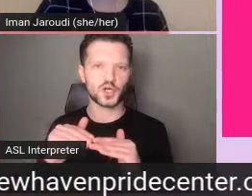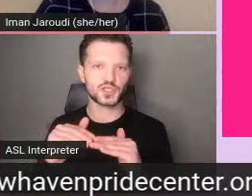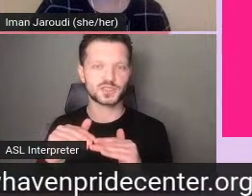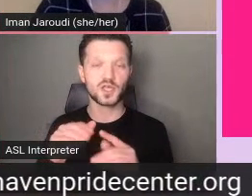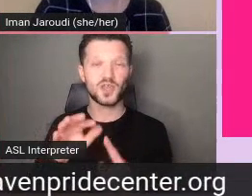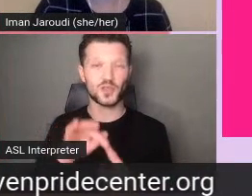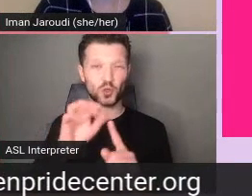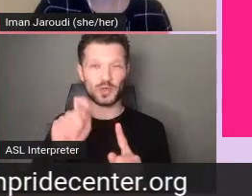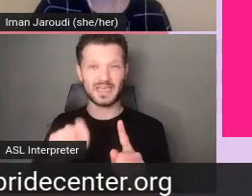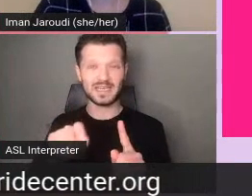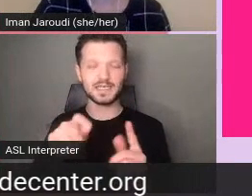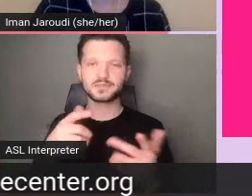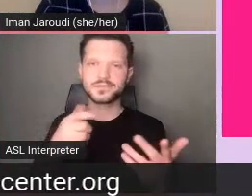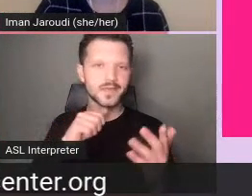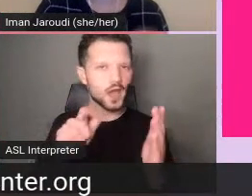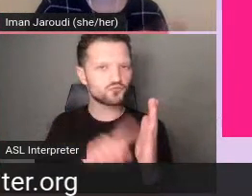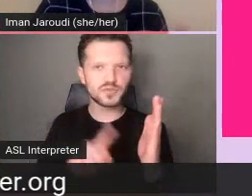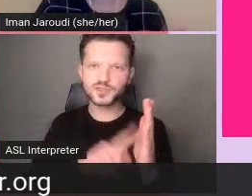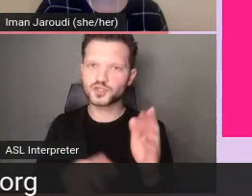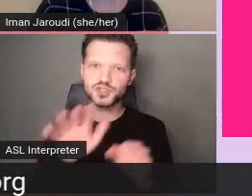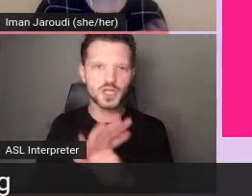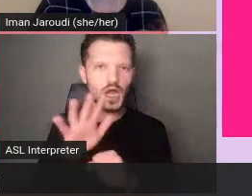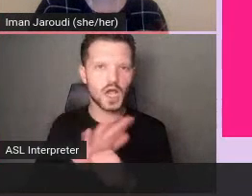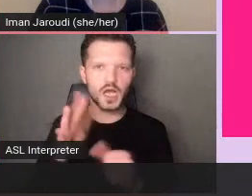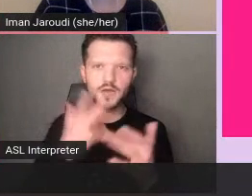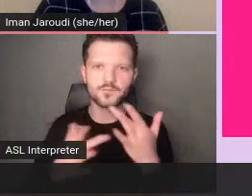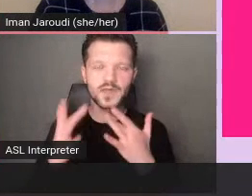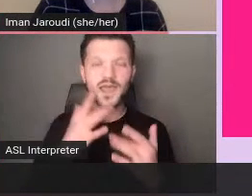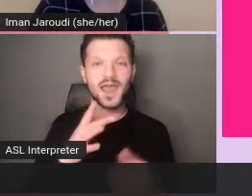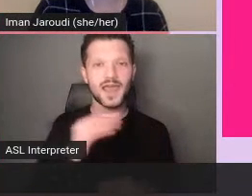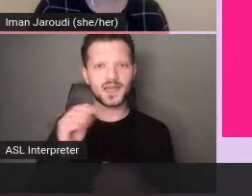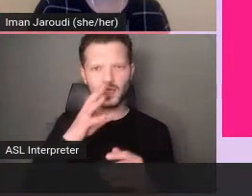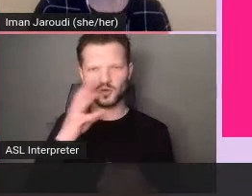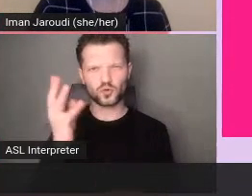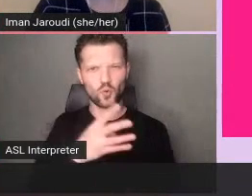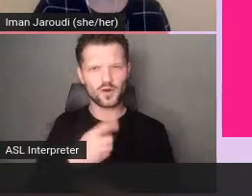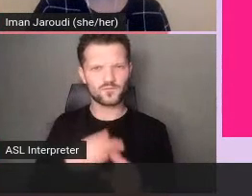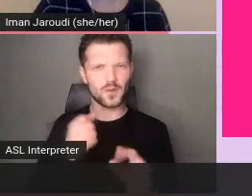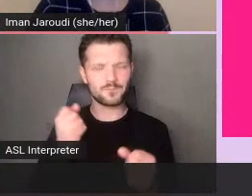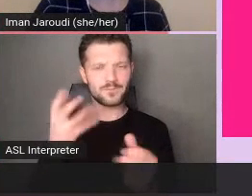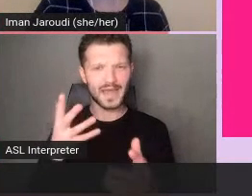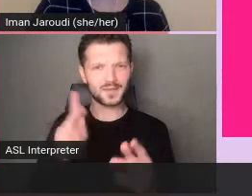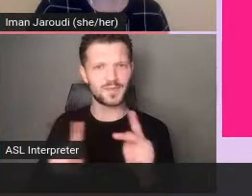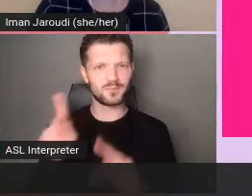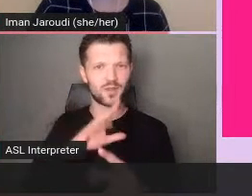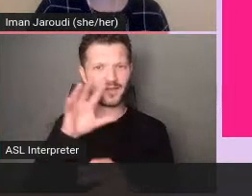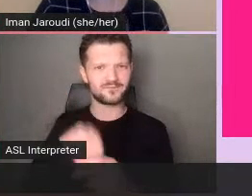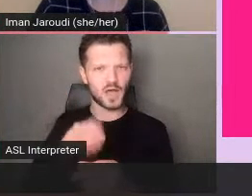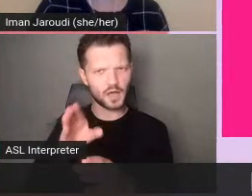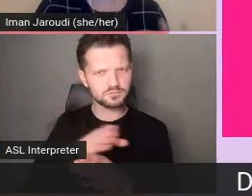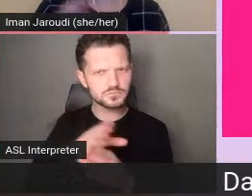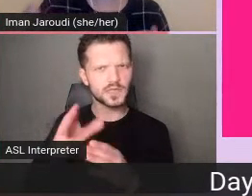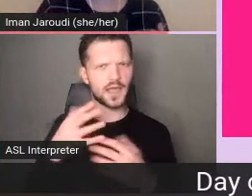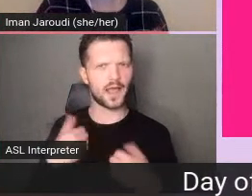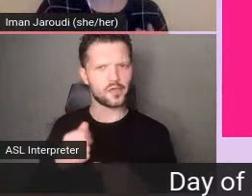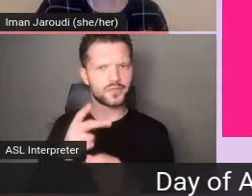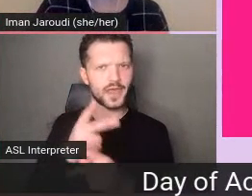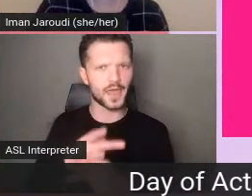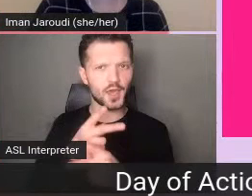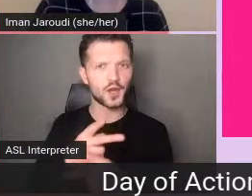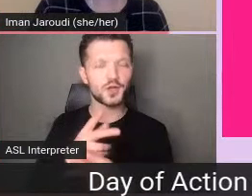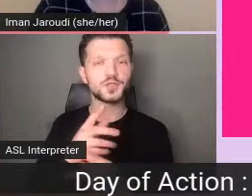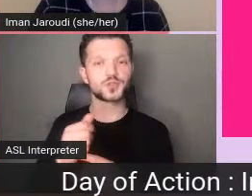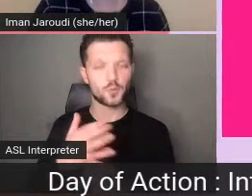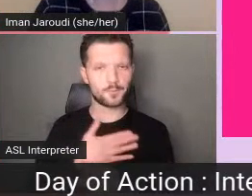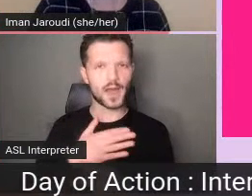critically under-researched and unfortunately ignored by many in the healthcare industry. And in my advocacy brief, I touch upon a variety of